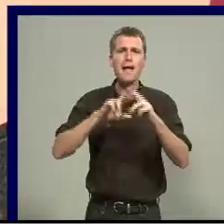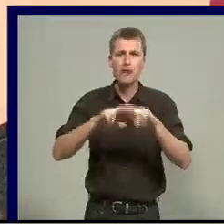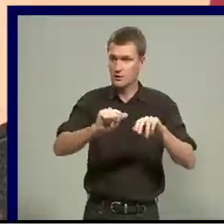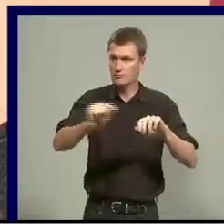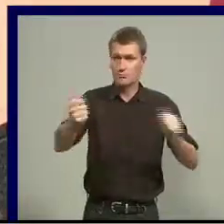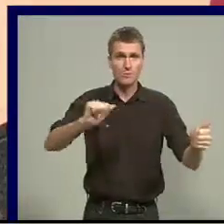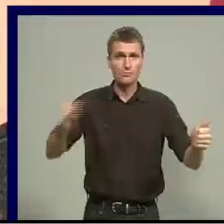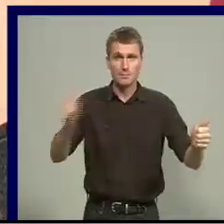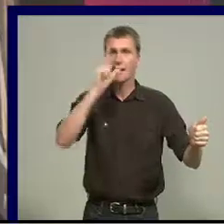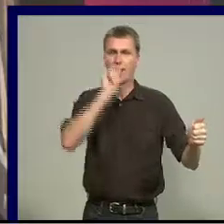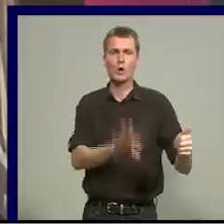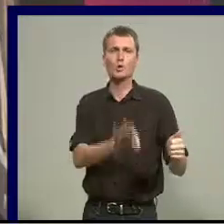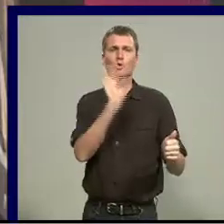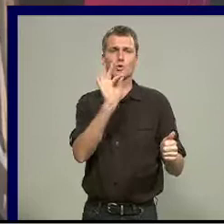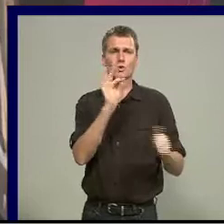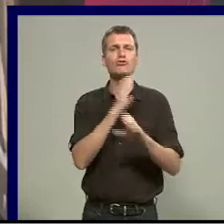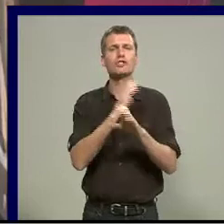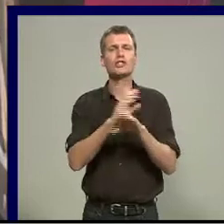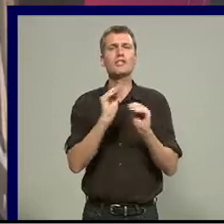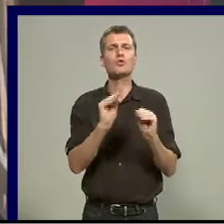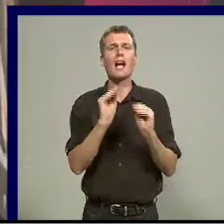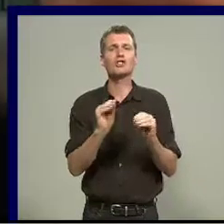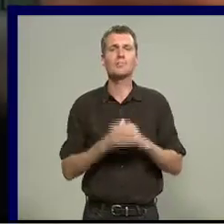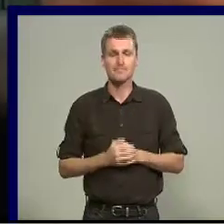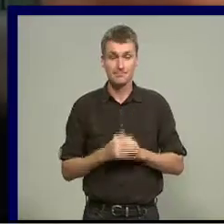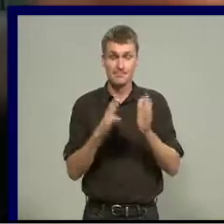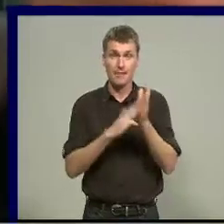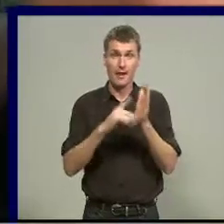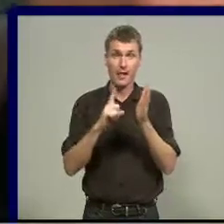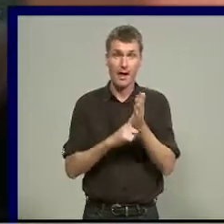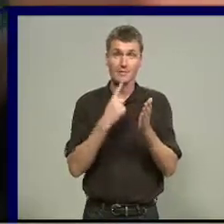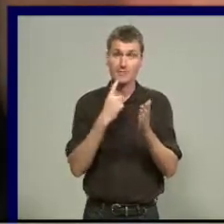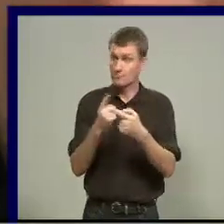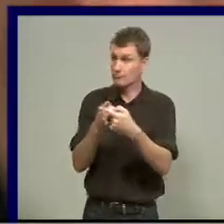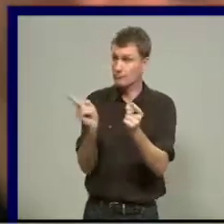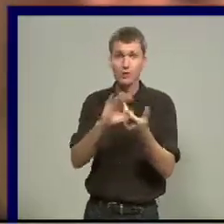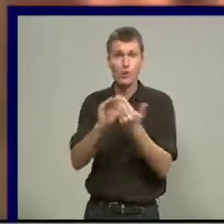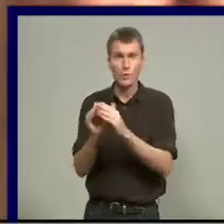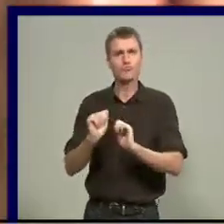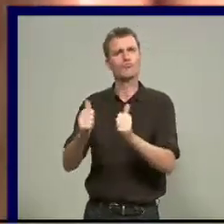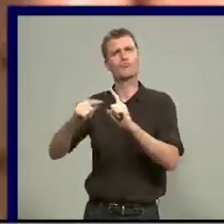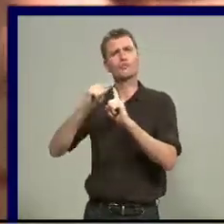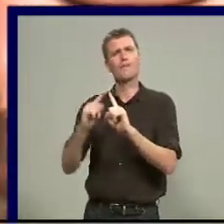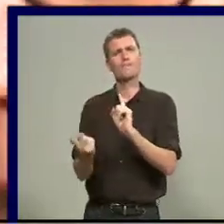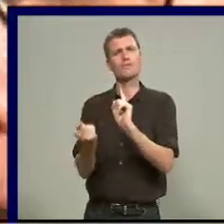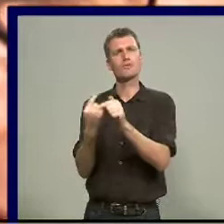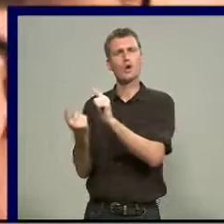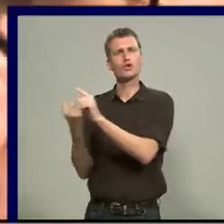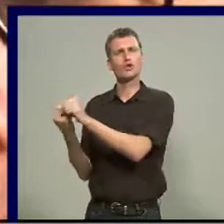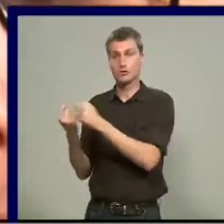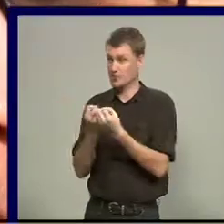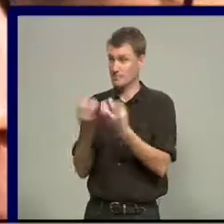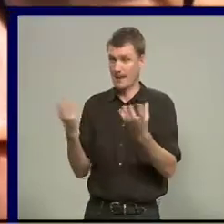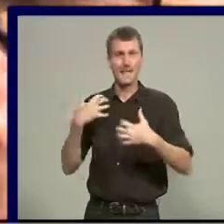Christian education. Mark Larson says the response from the community is positive, with many expressions of interest